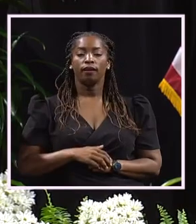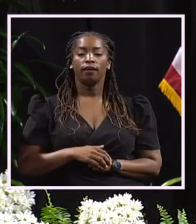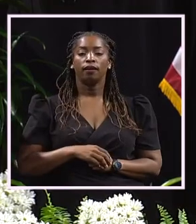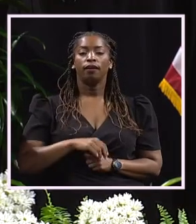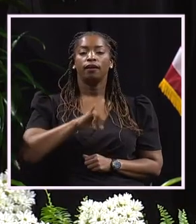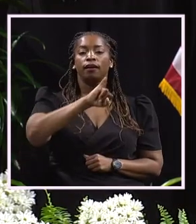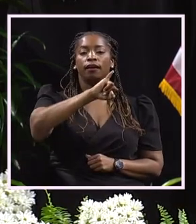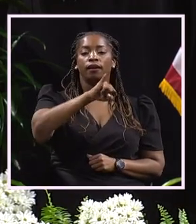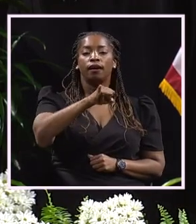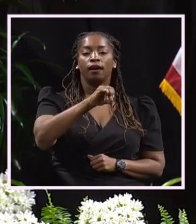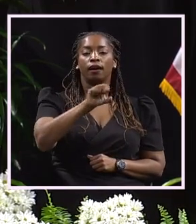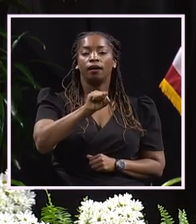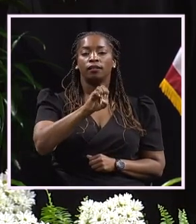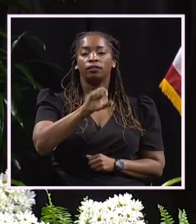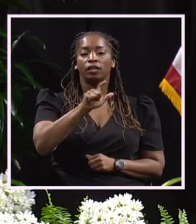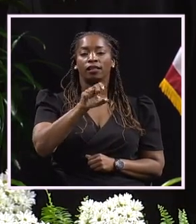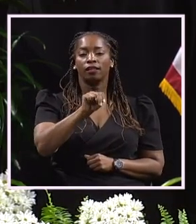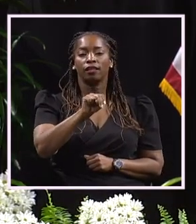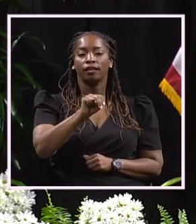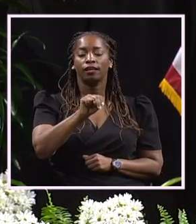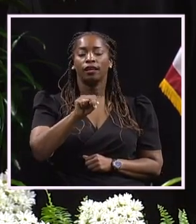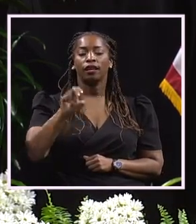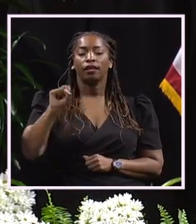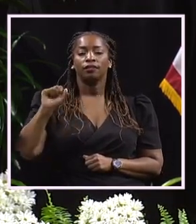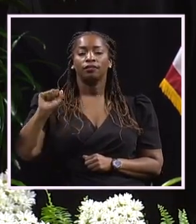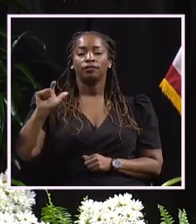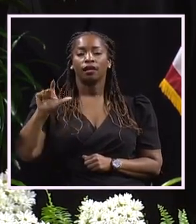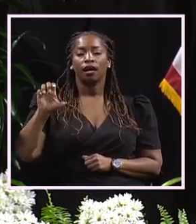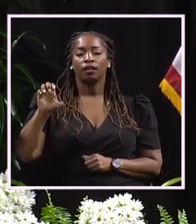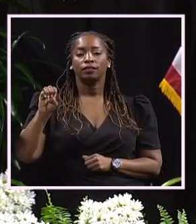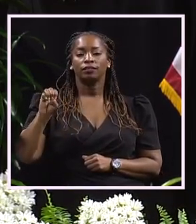Jocelyn Saucedo.